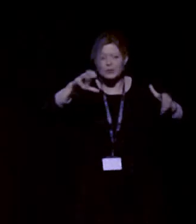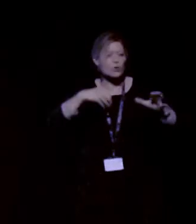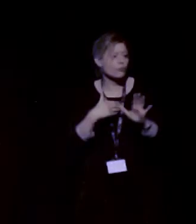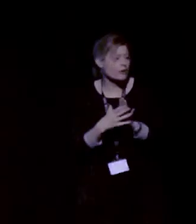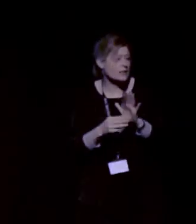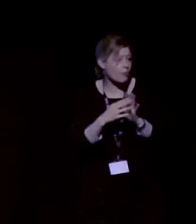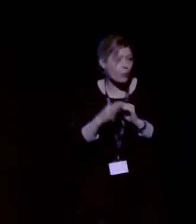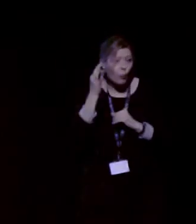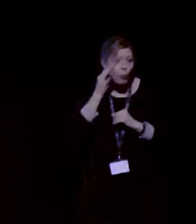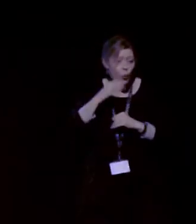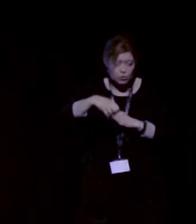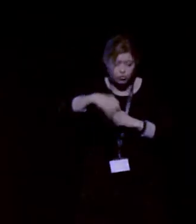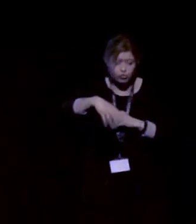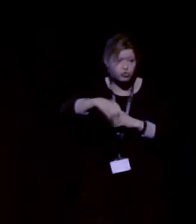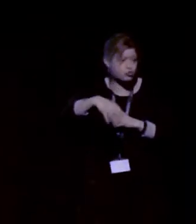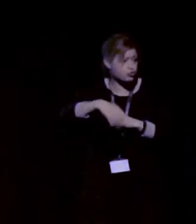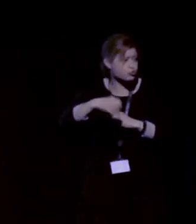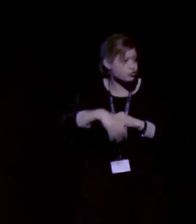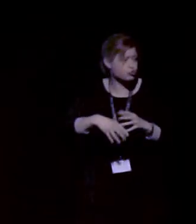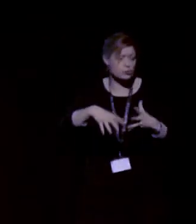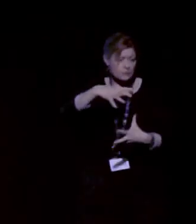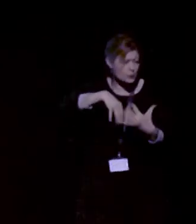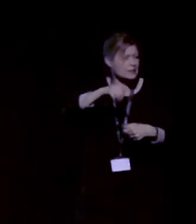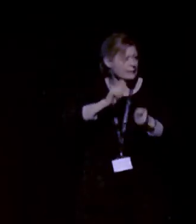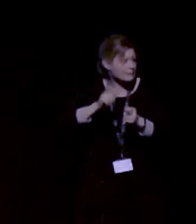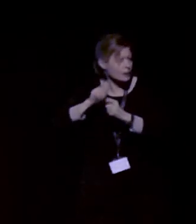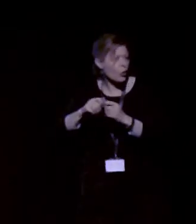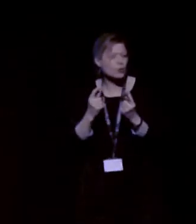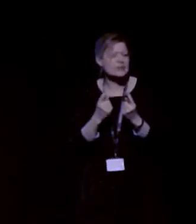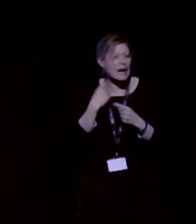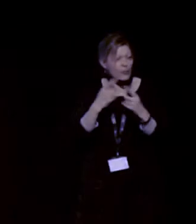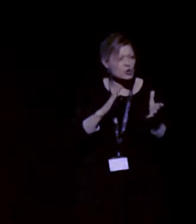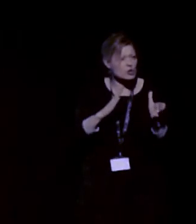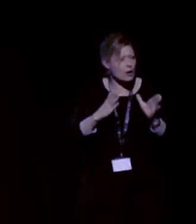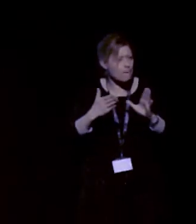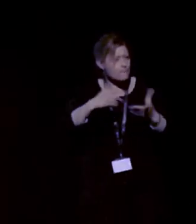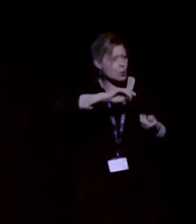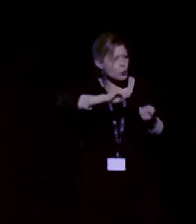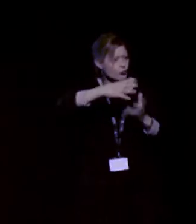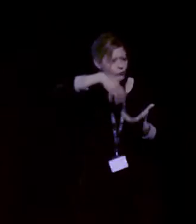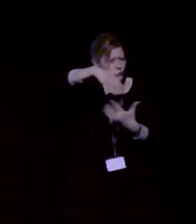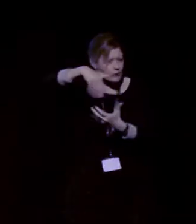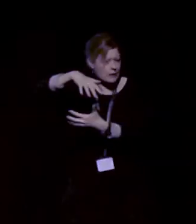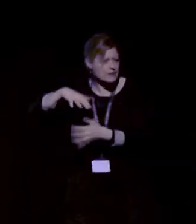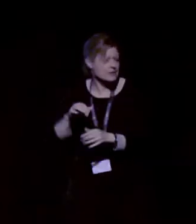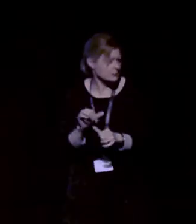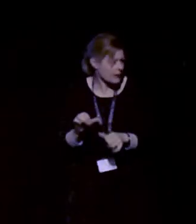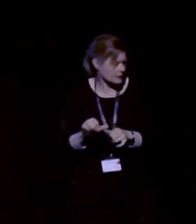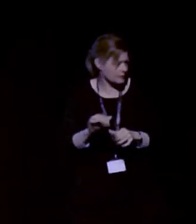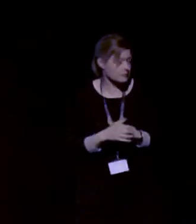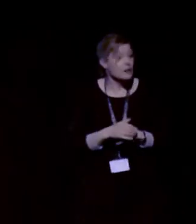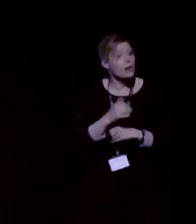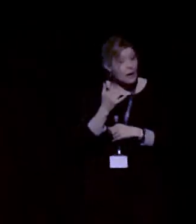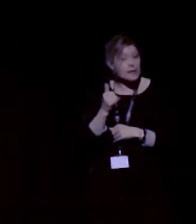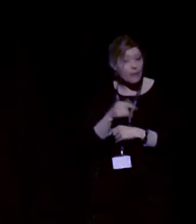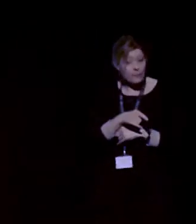water, or just sounds that are just moving generally. And it may be that they're more